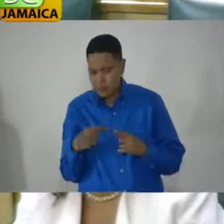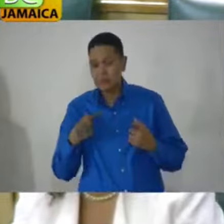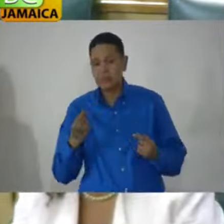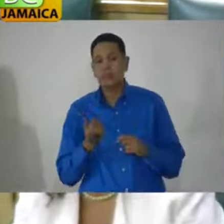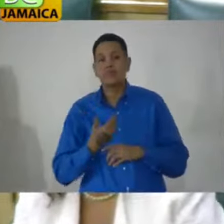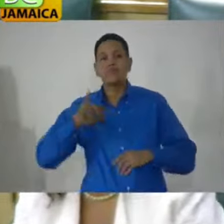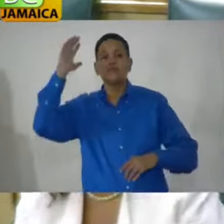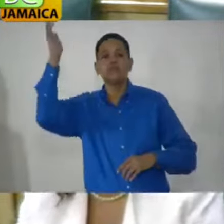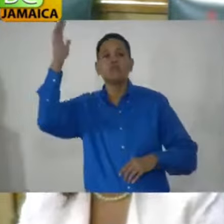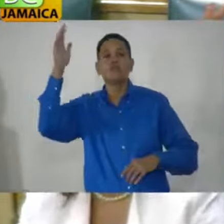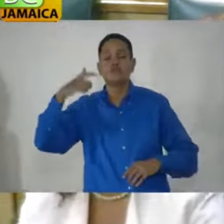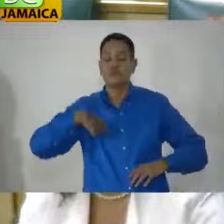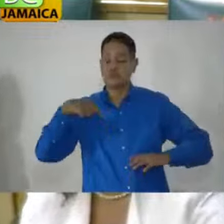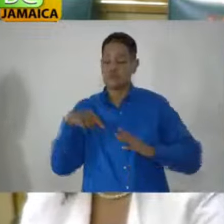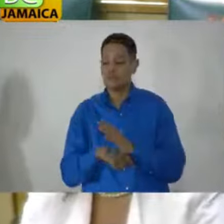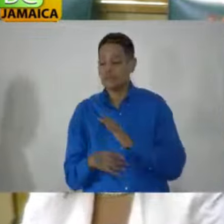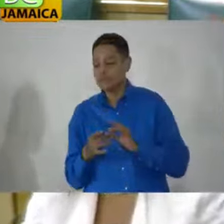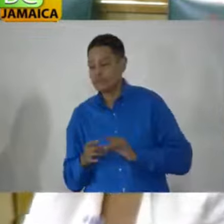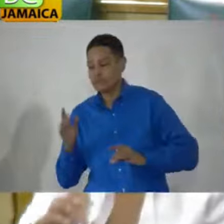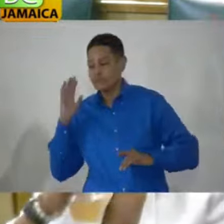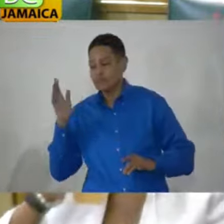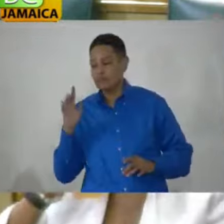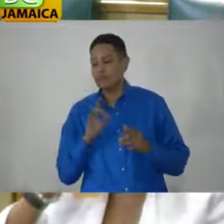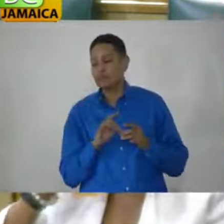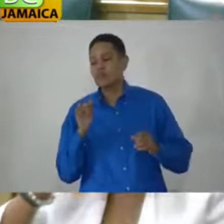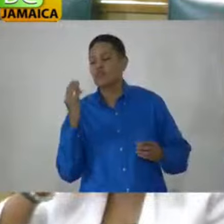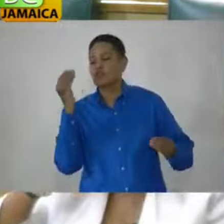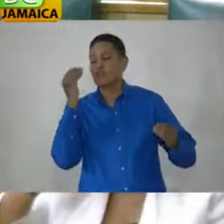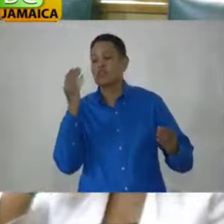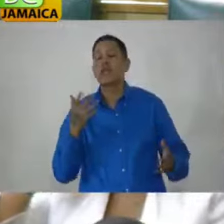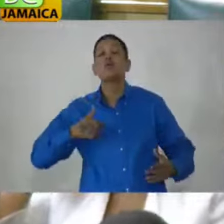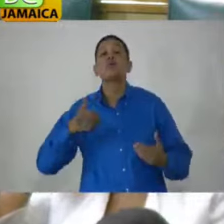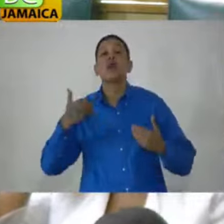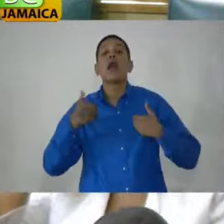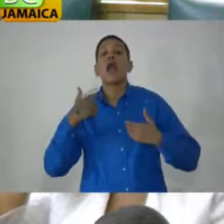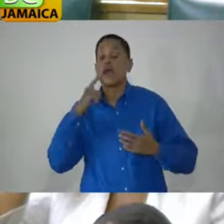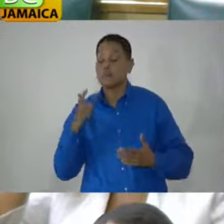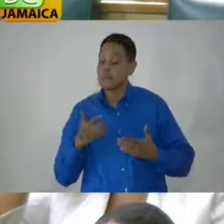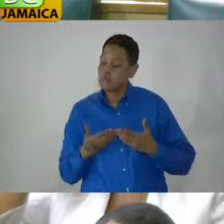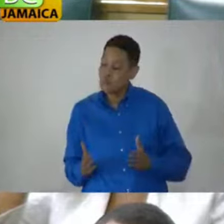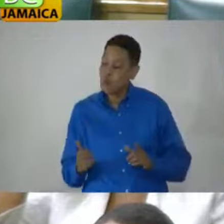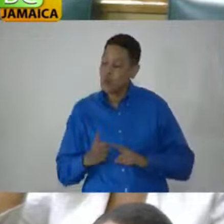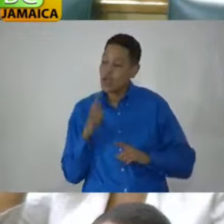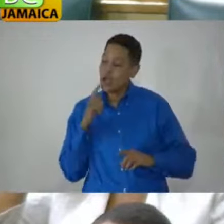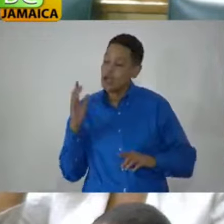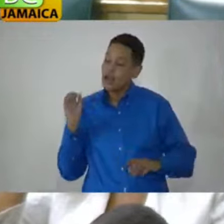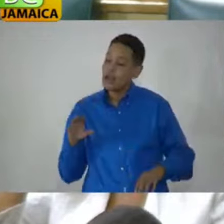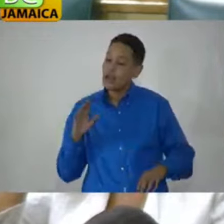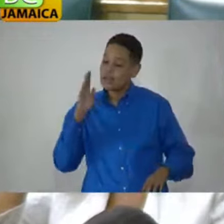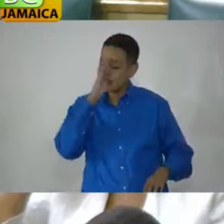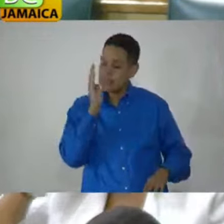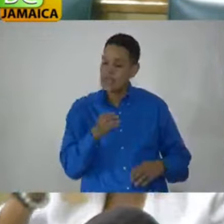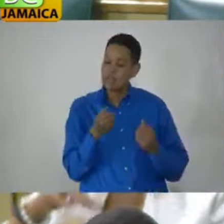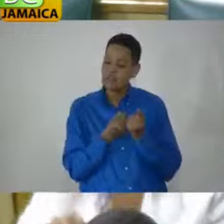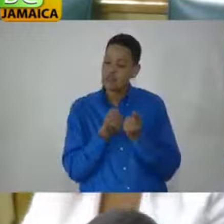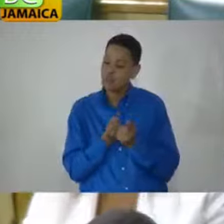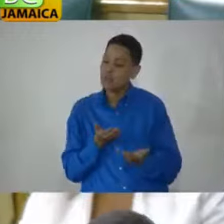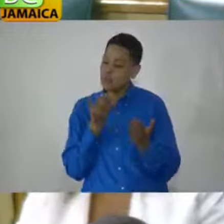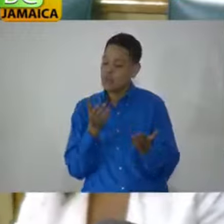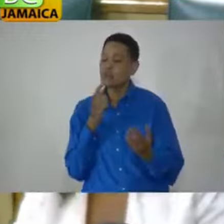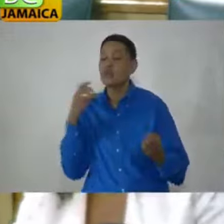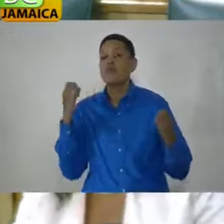my presentation, my substantive presentation. But just to say, we have been rolling out a package of direct support